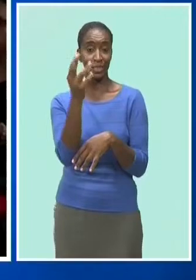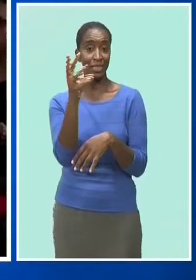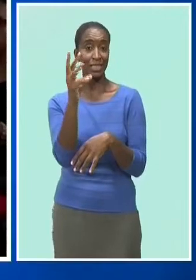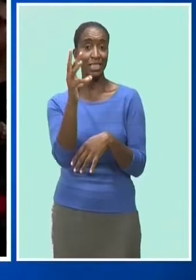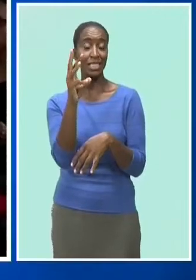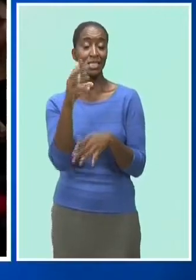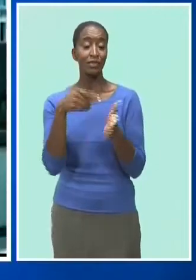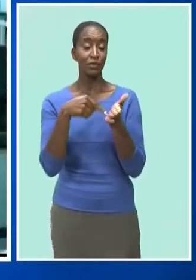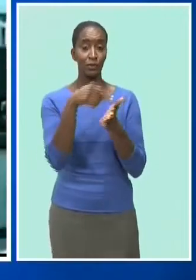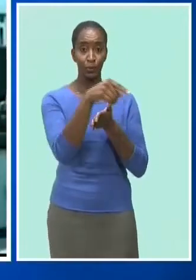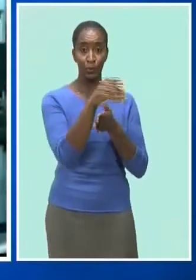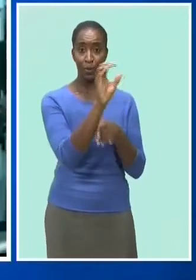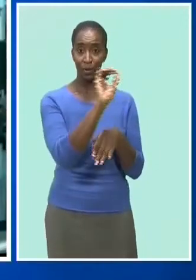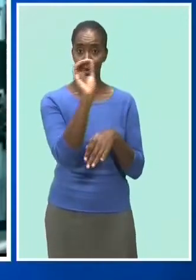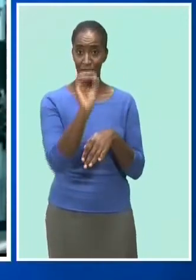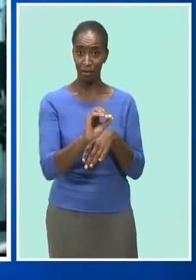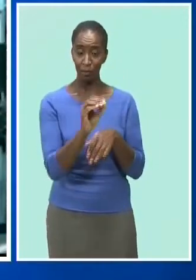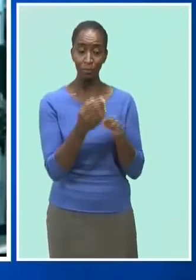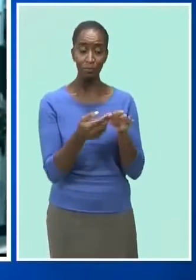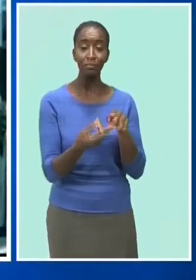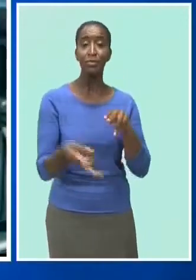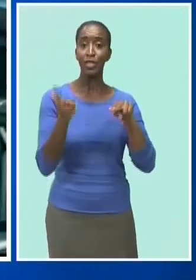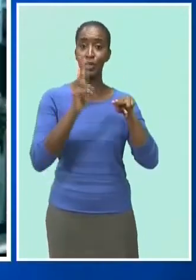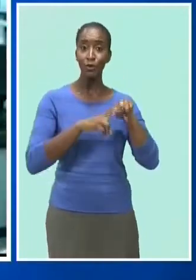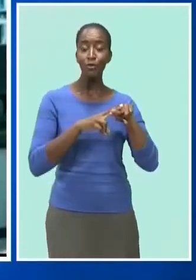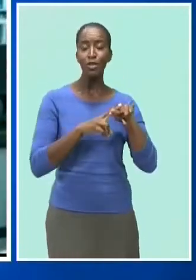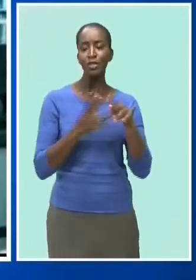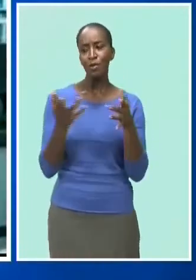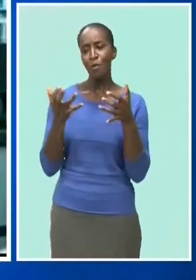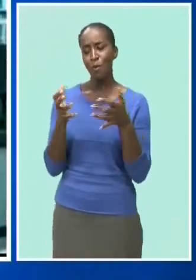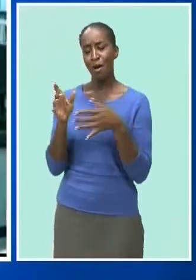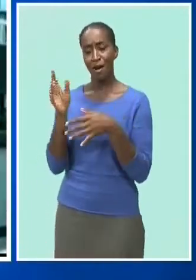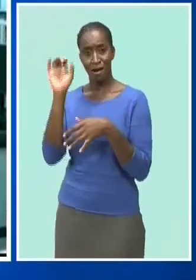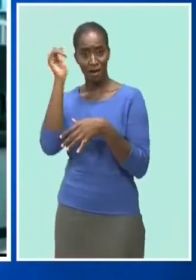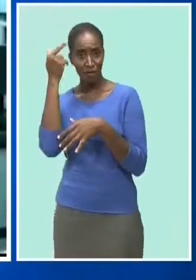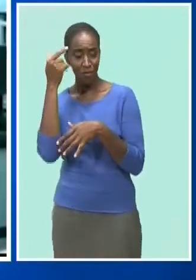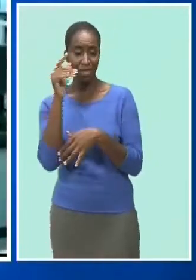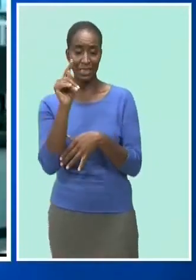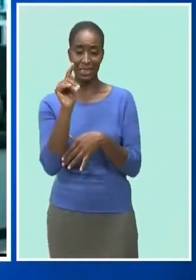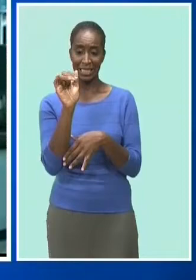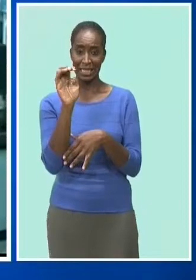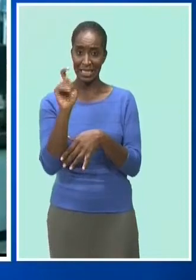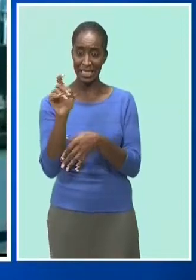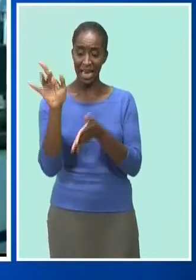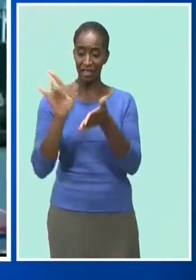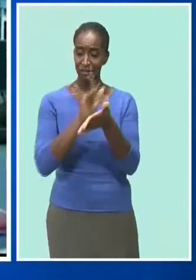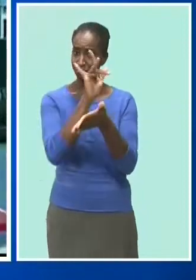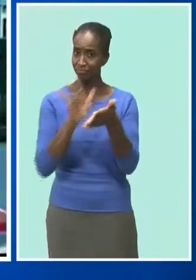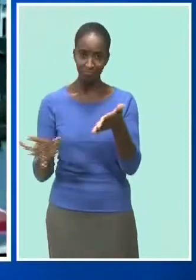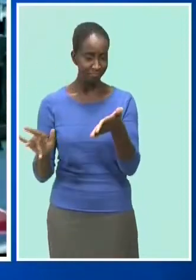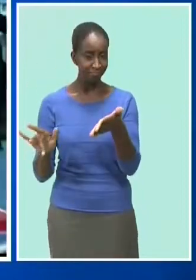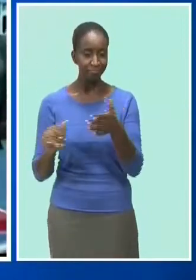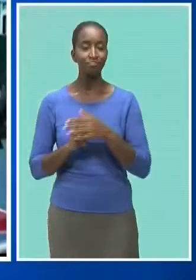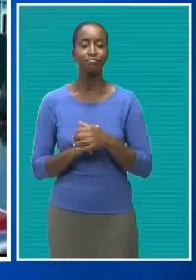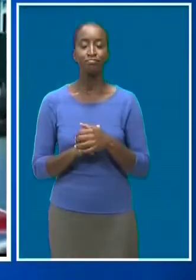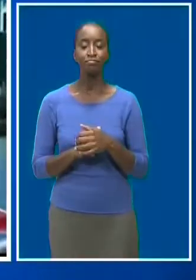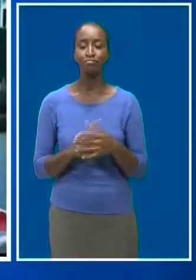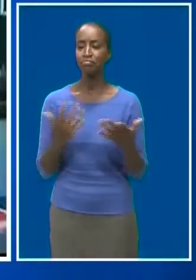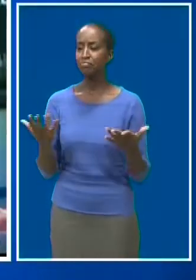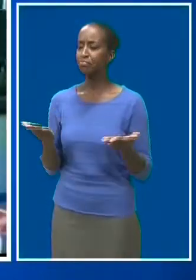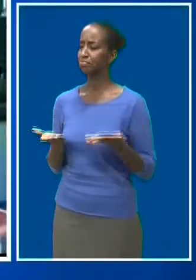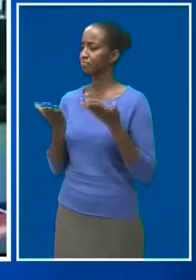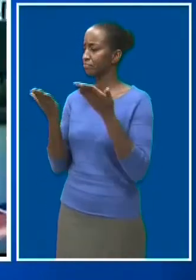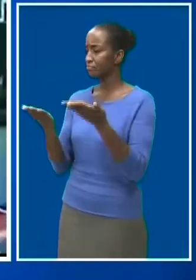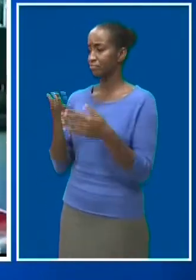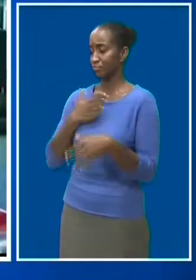2016 salary increase. We had asked government to consider providing the back pay payments to public